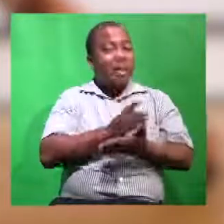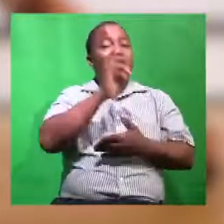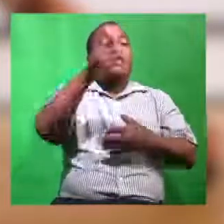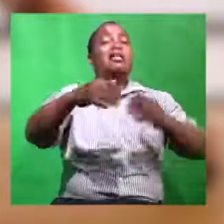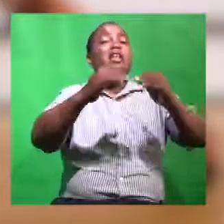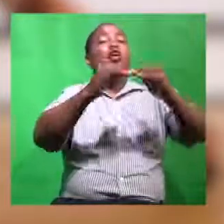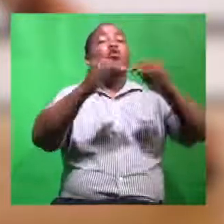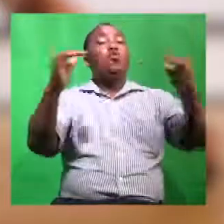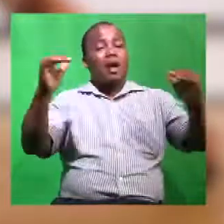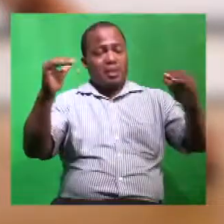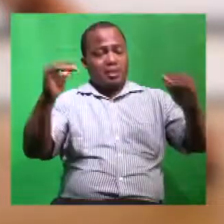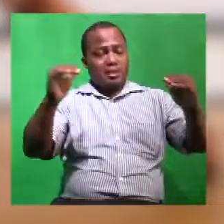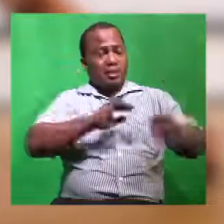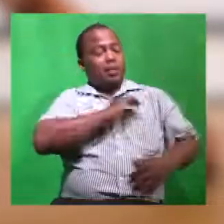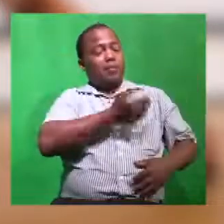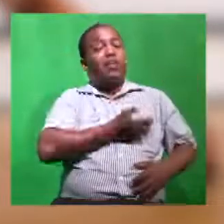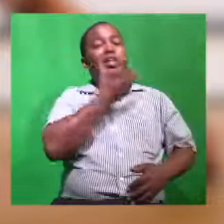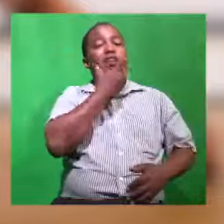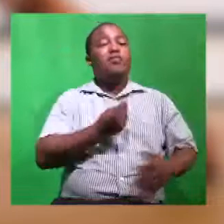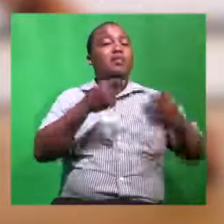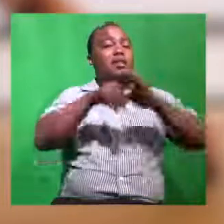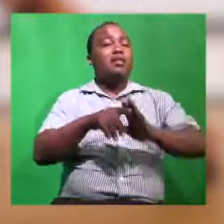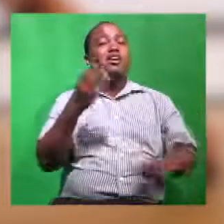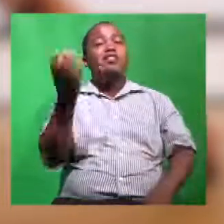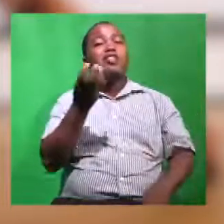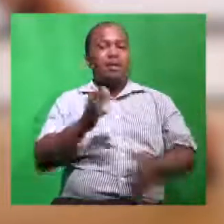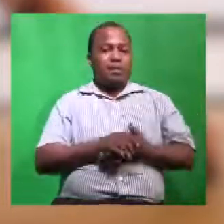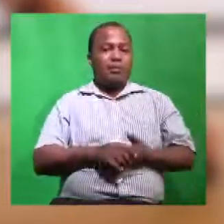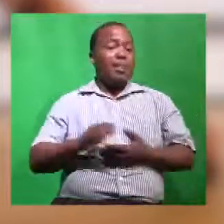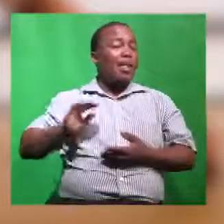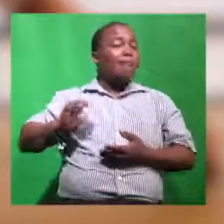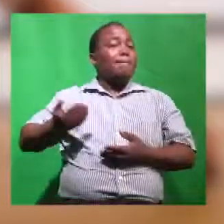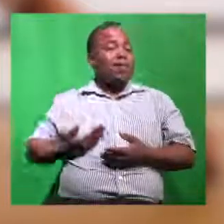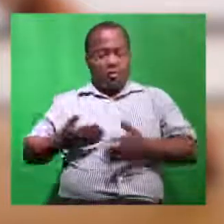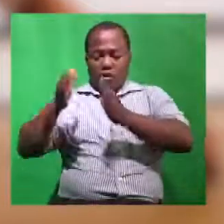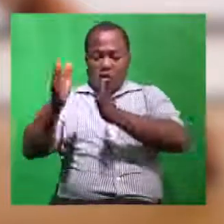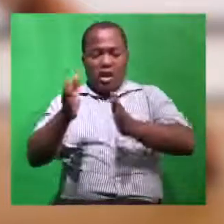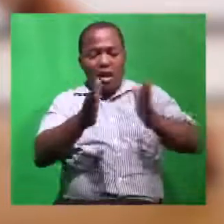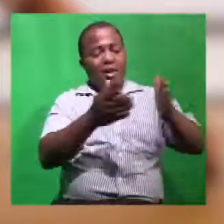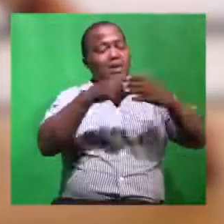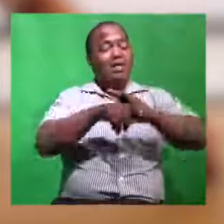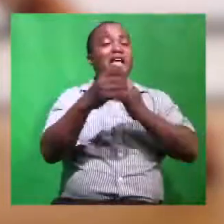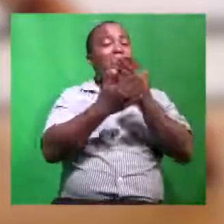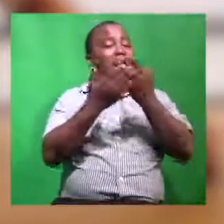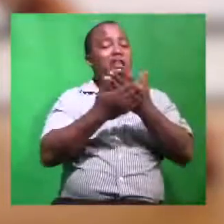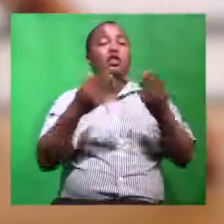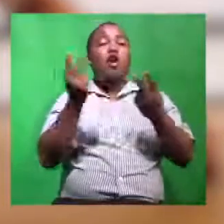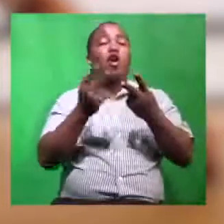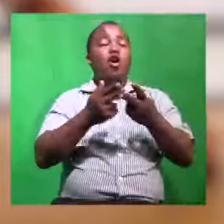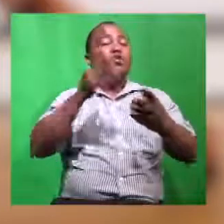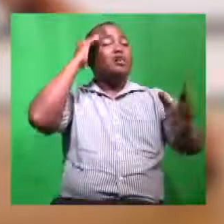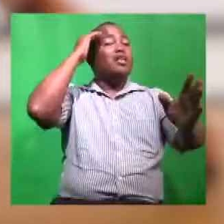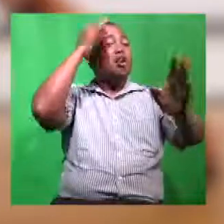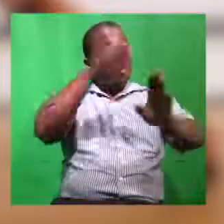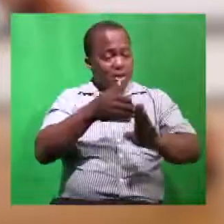is equality between male and female in the societies. The people who are dealing with planning in the countries also has to